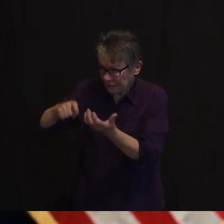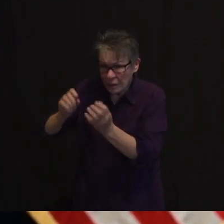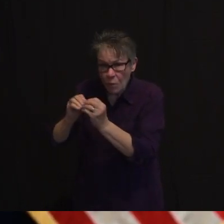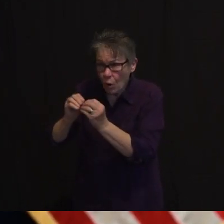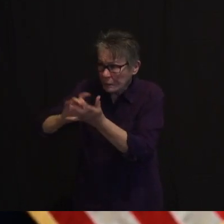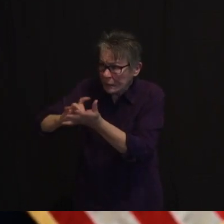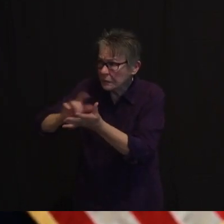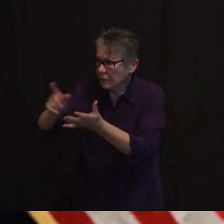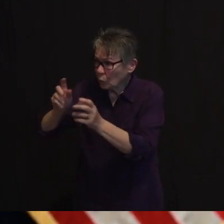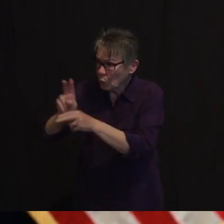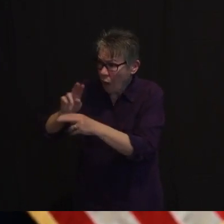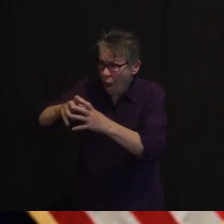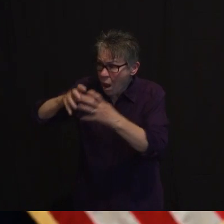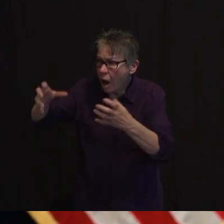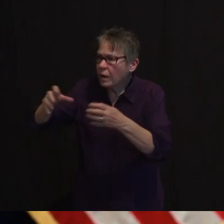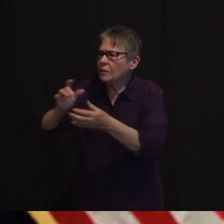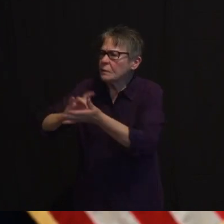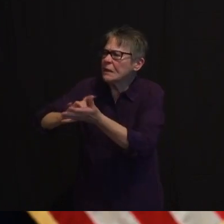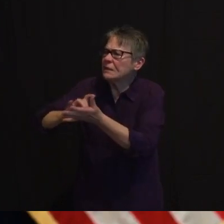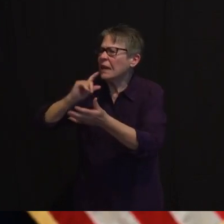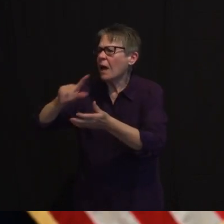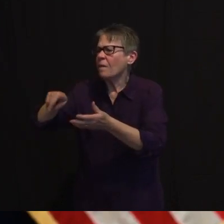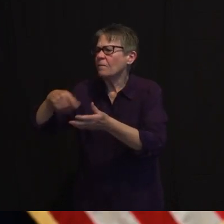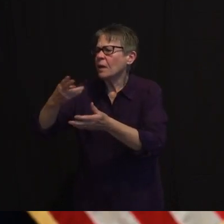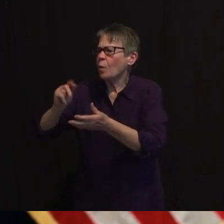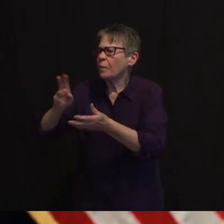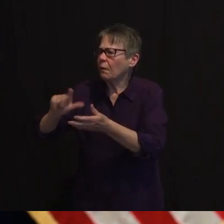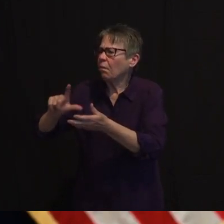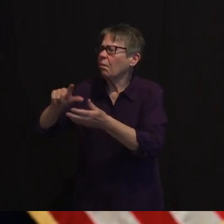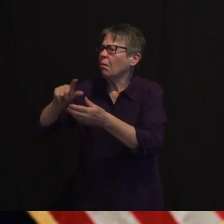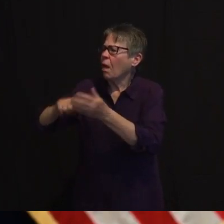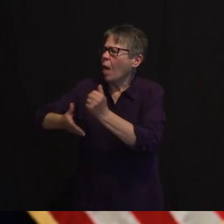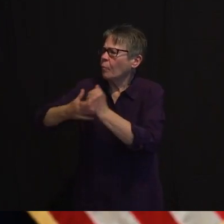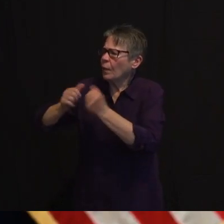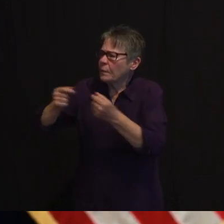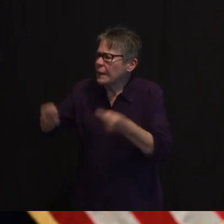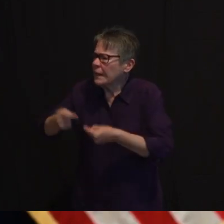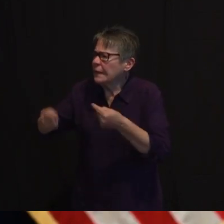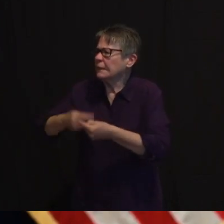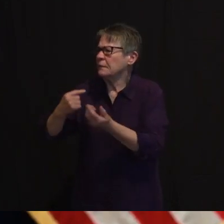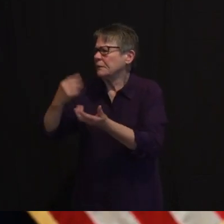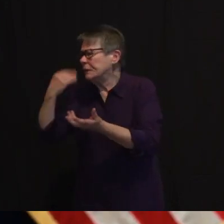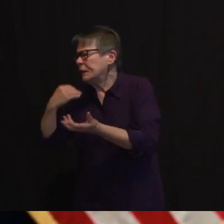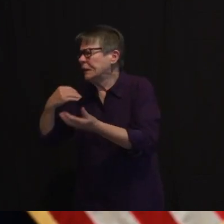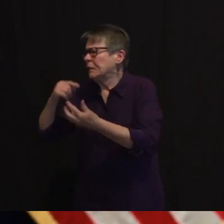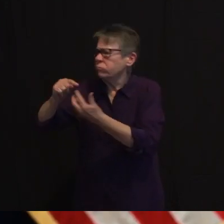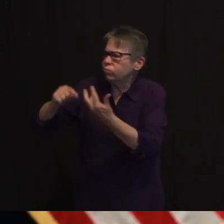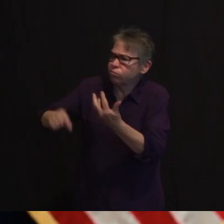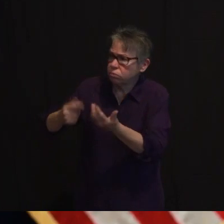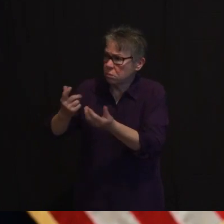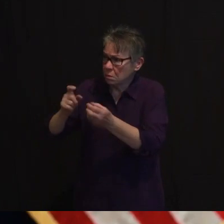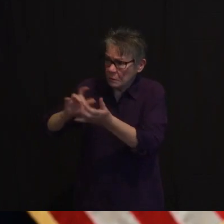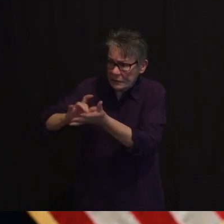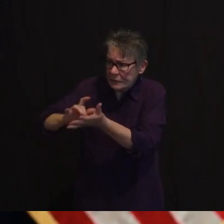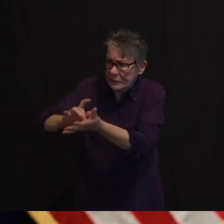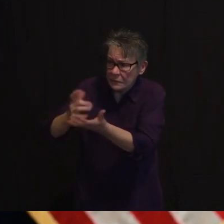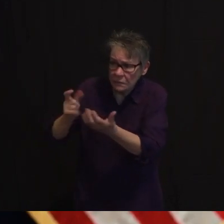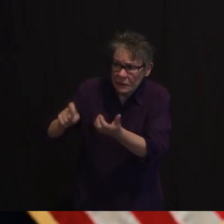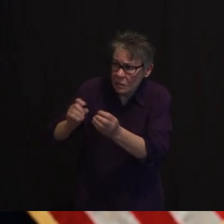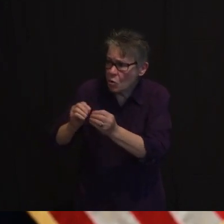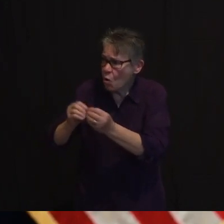through the stay-at-home order and fear of the kids getting COVID as a reason. The courts are closed. Is there any guidance that the state could